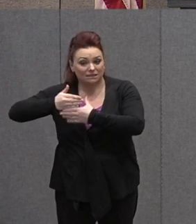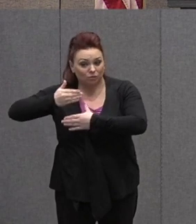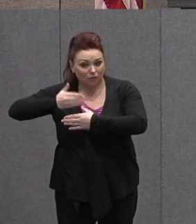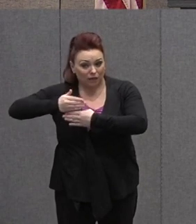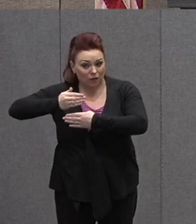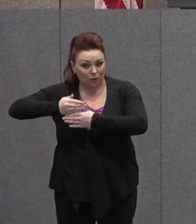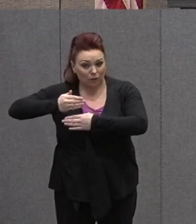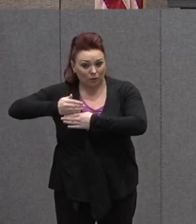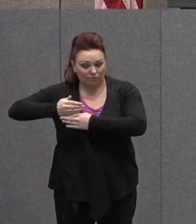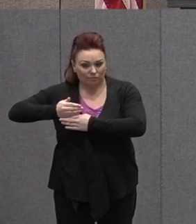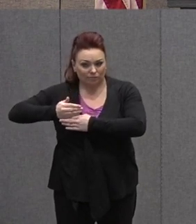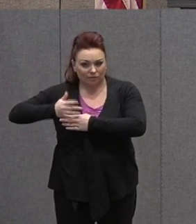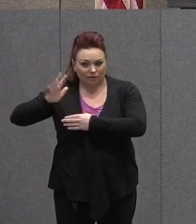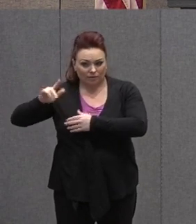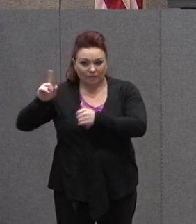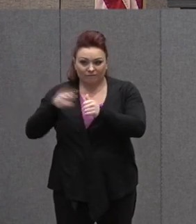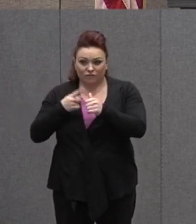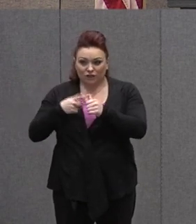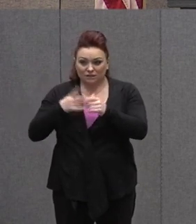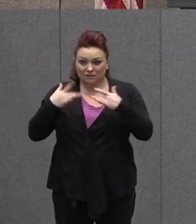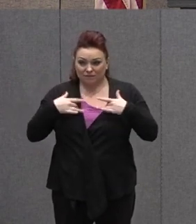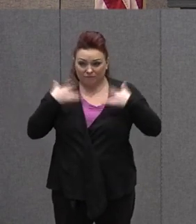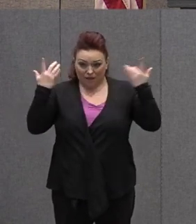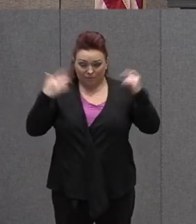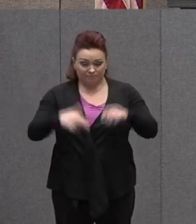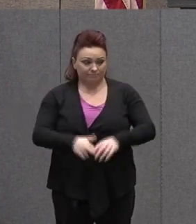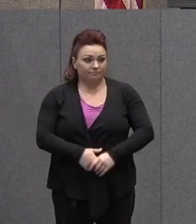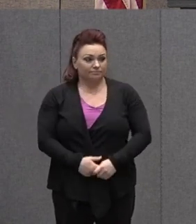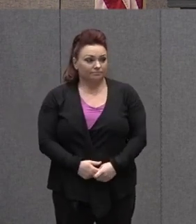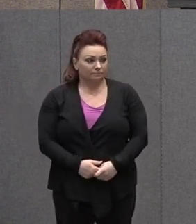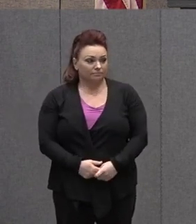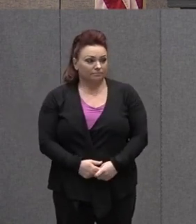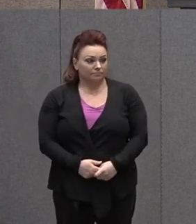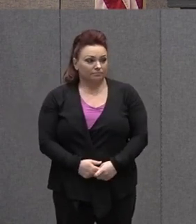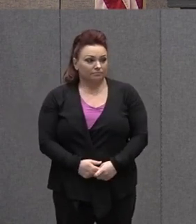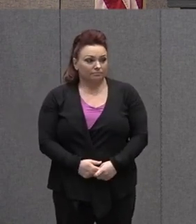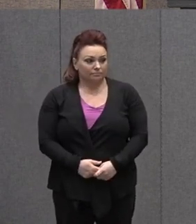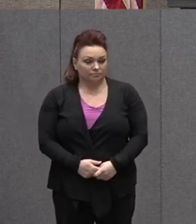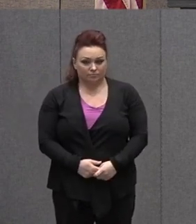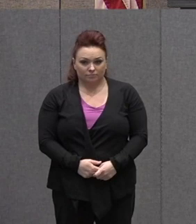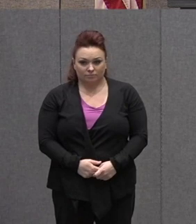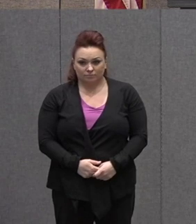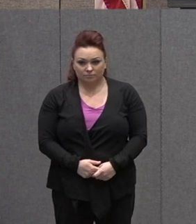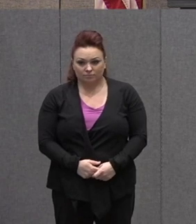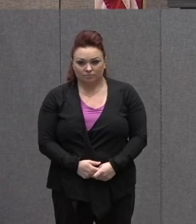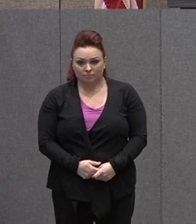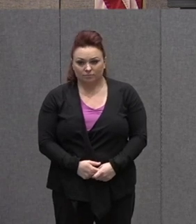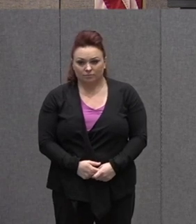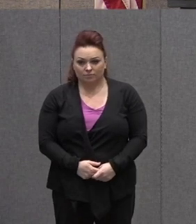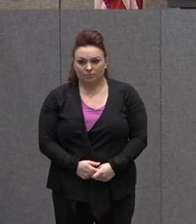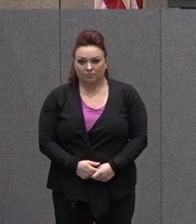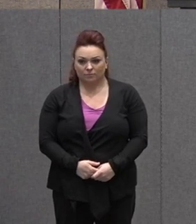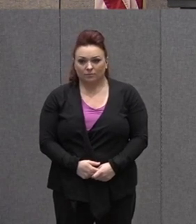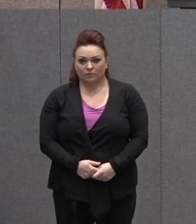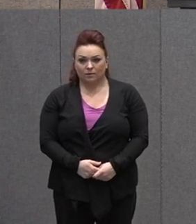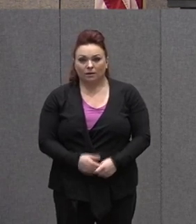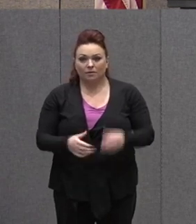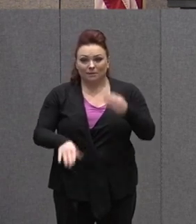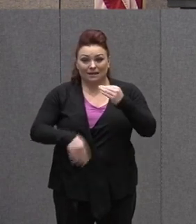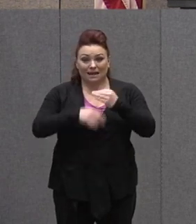So that should be my first event. I'm going to put the picture of the